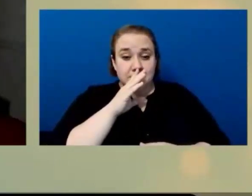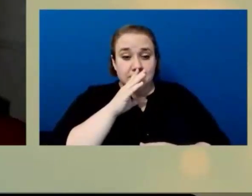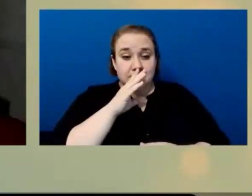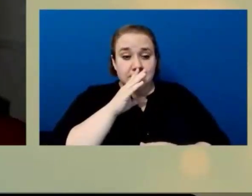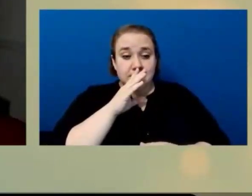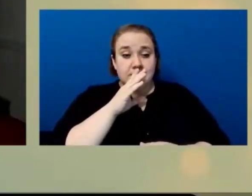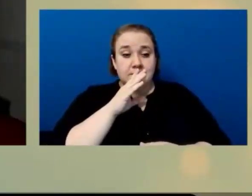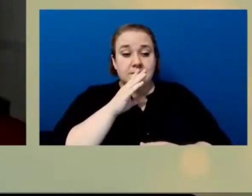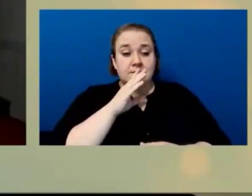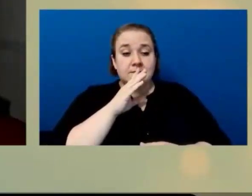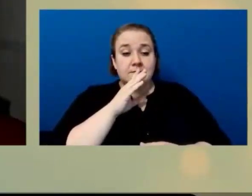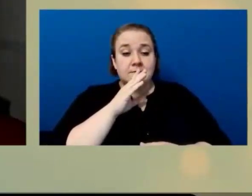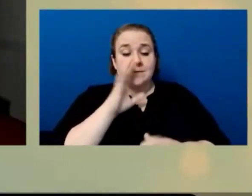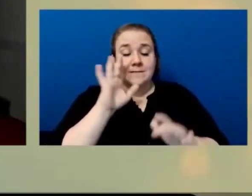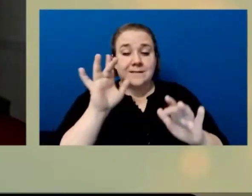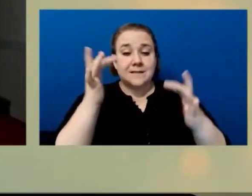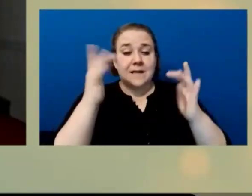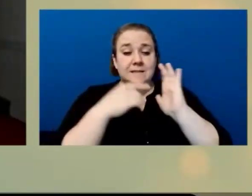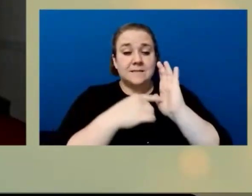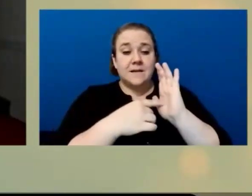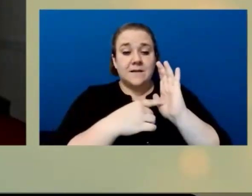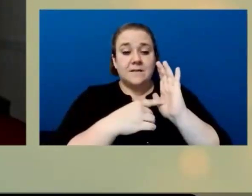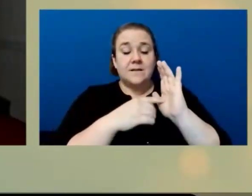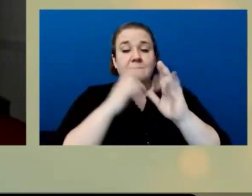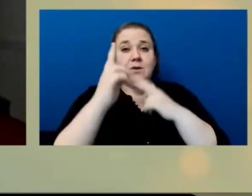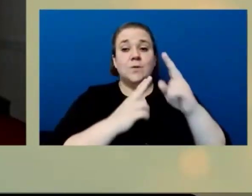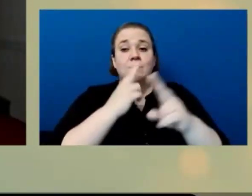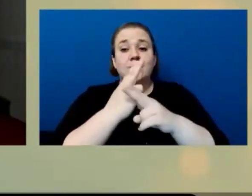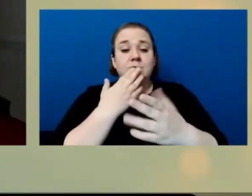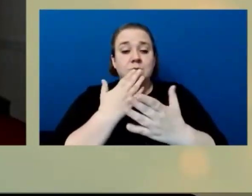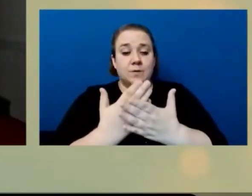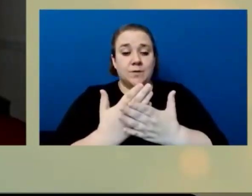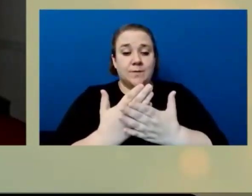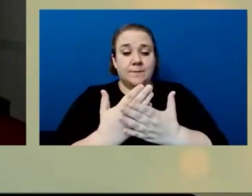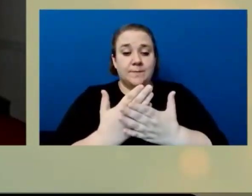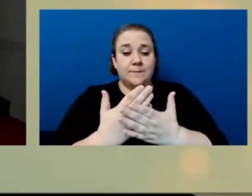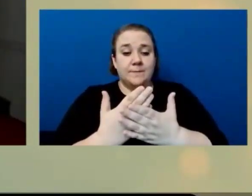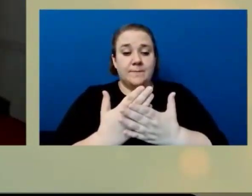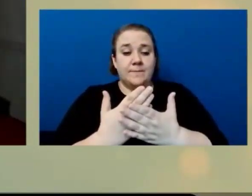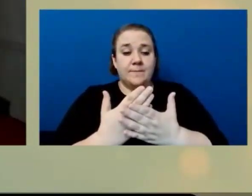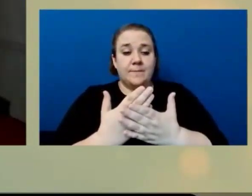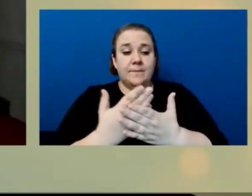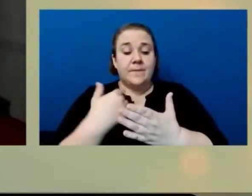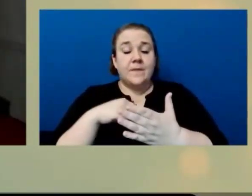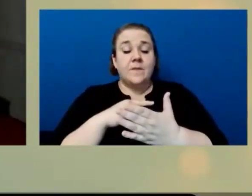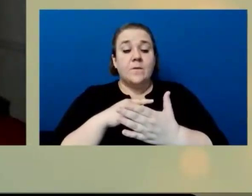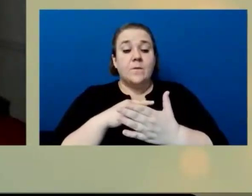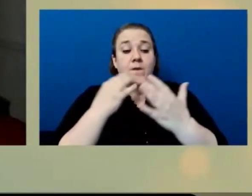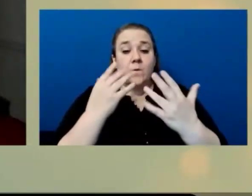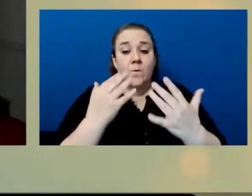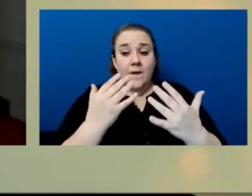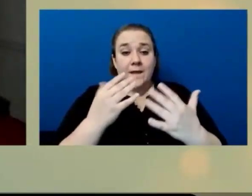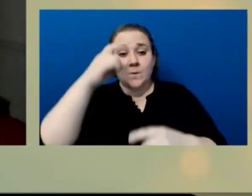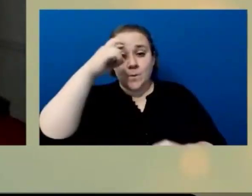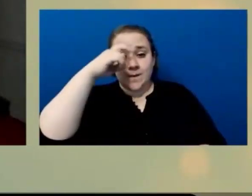whispering, faintest sign of the universal good. We await